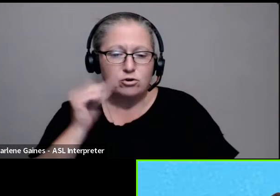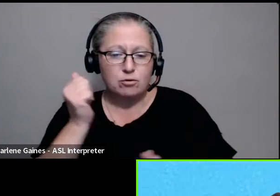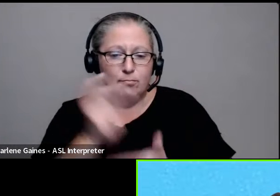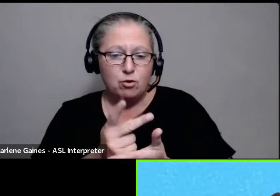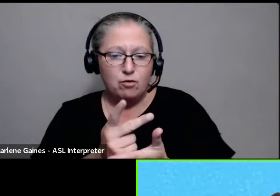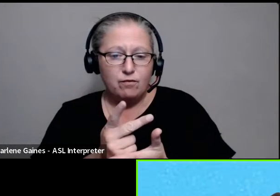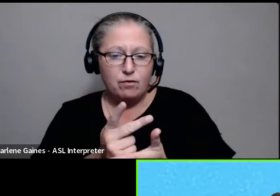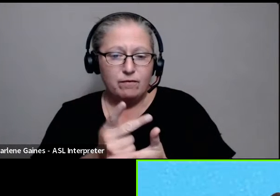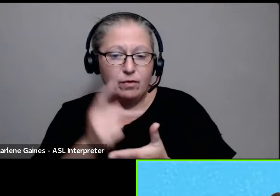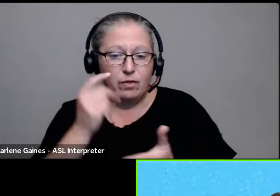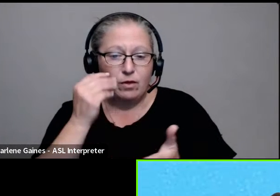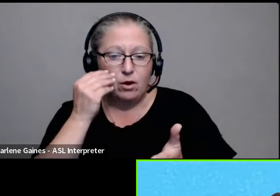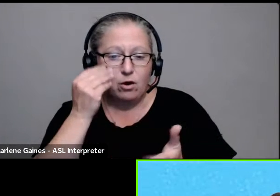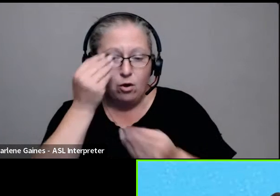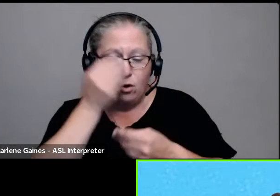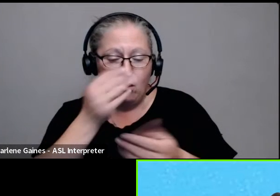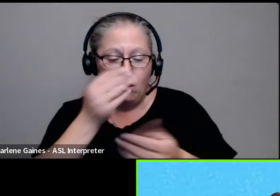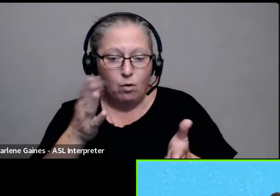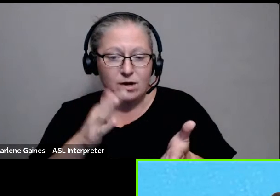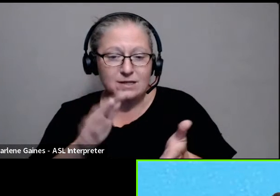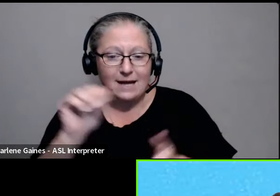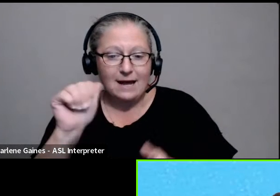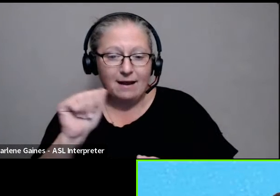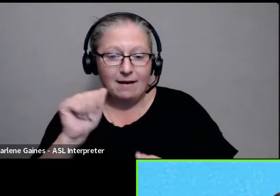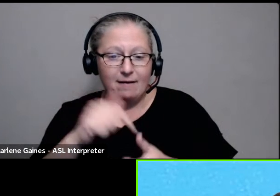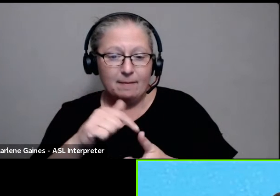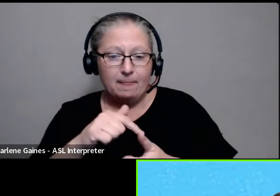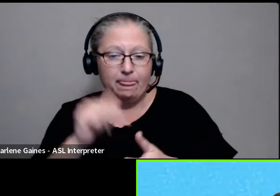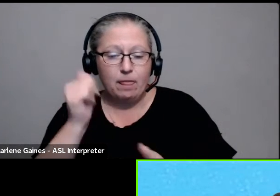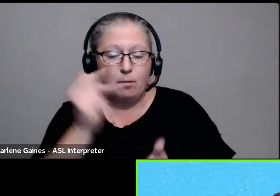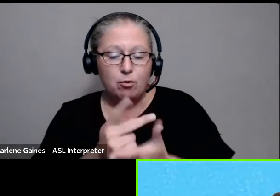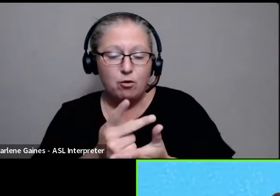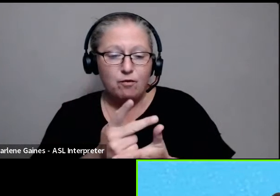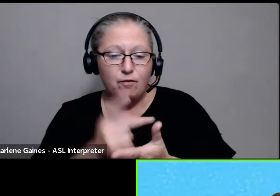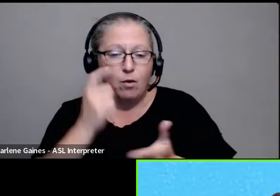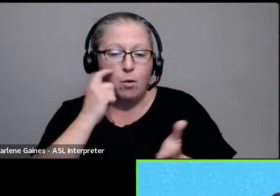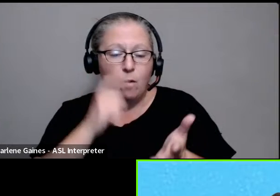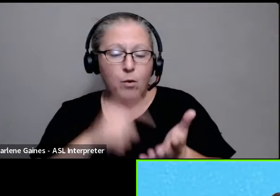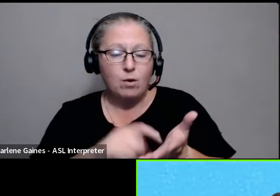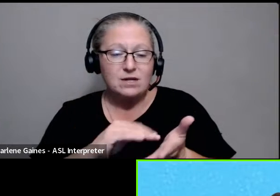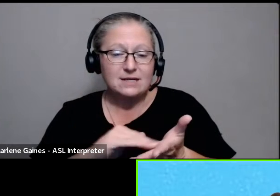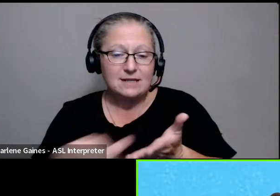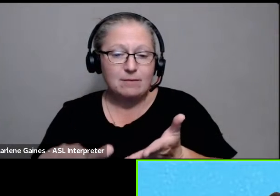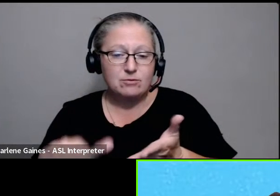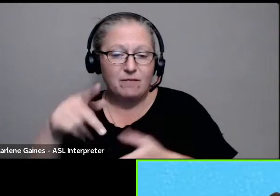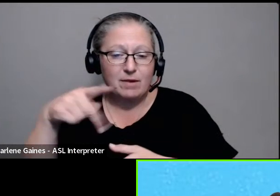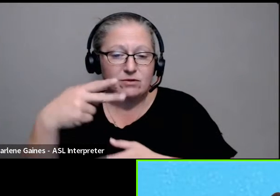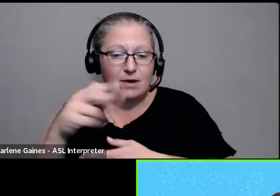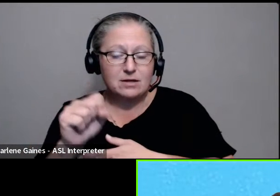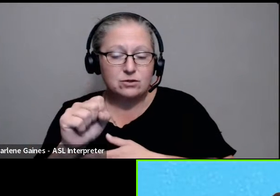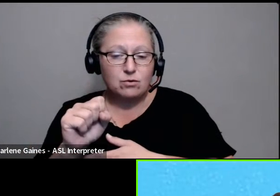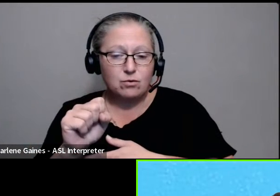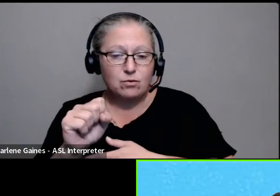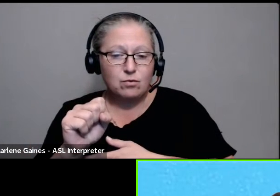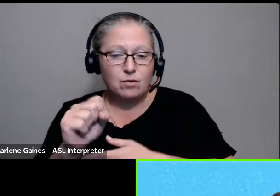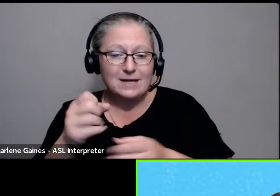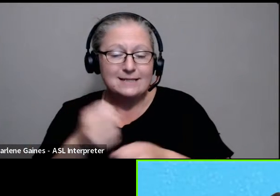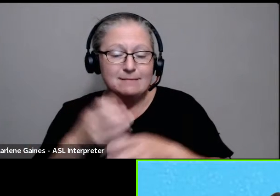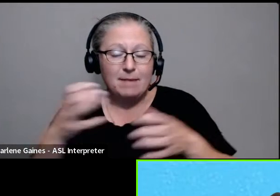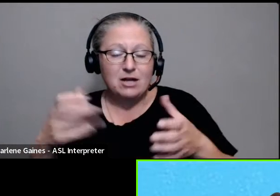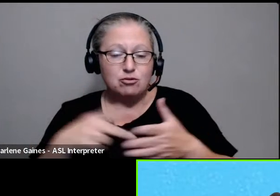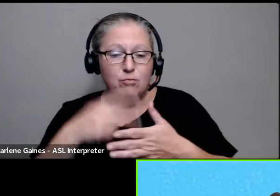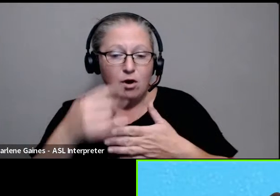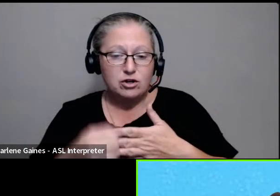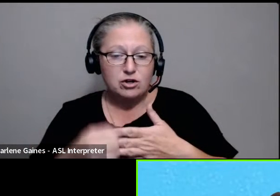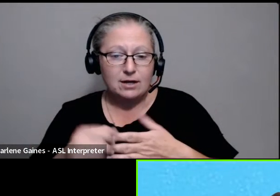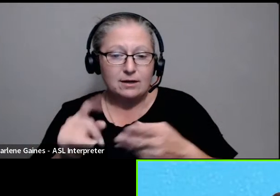approval of the notice of exemption approval of the notice of exemption for the Peninsula High School expansion project,